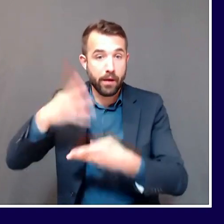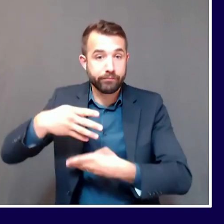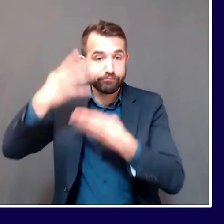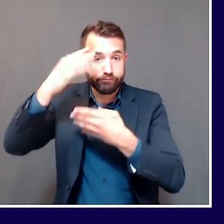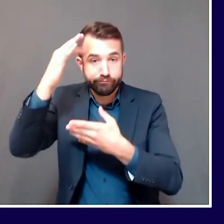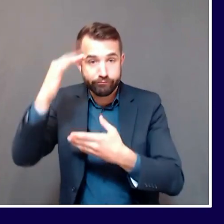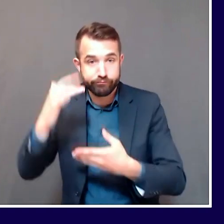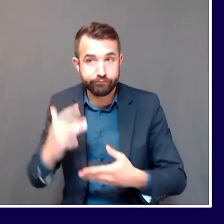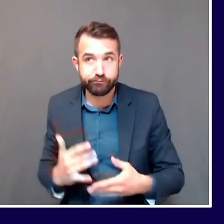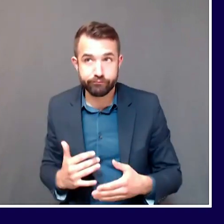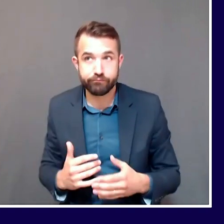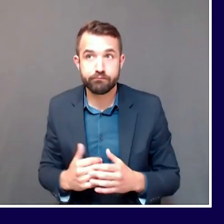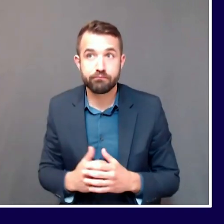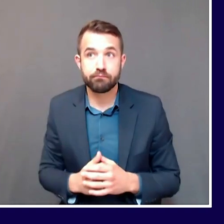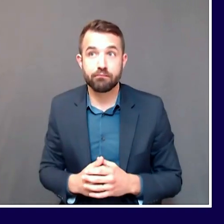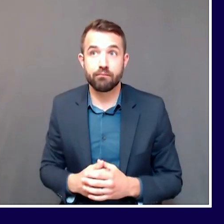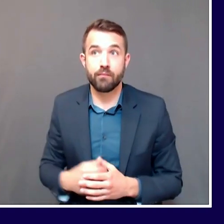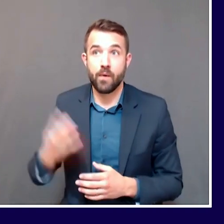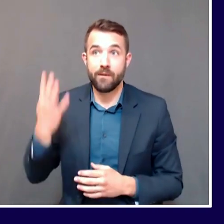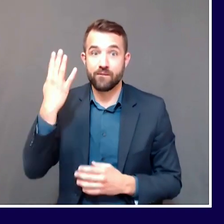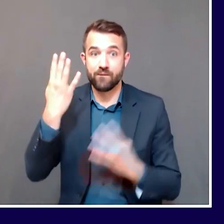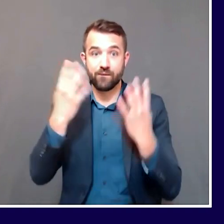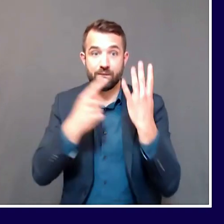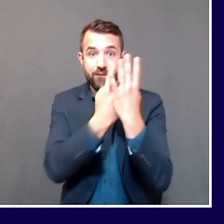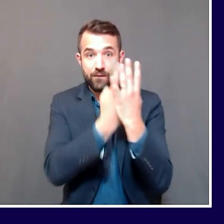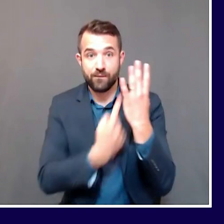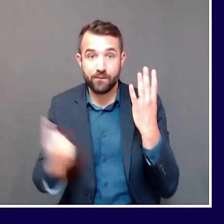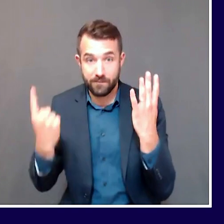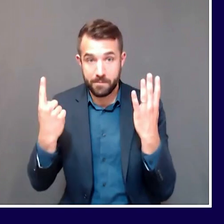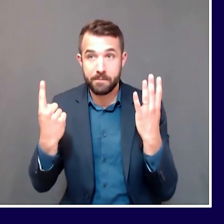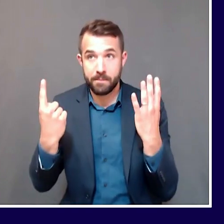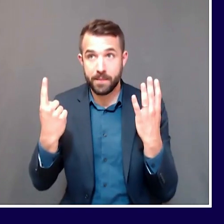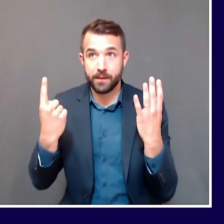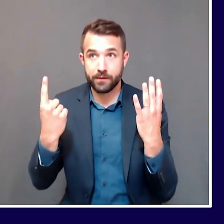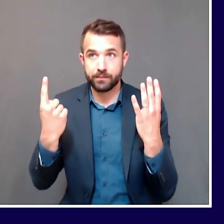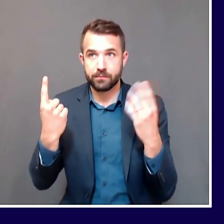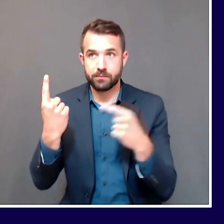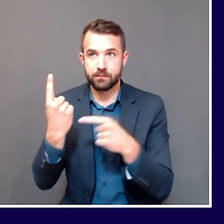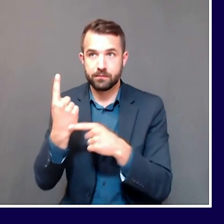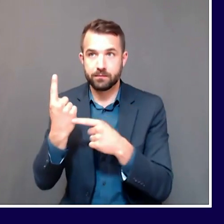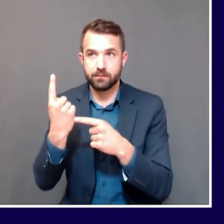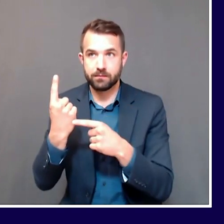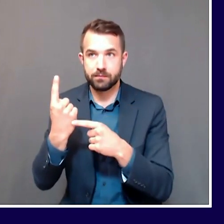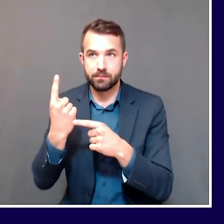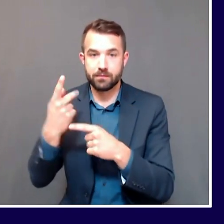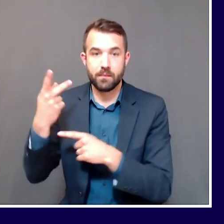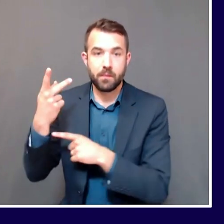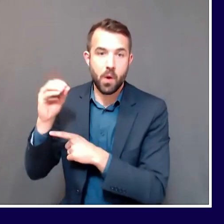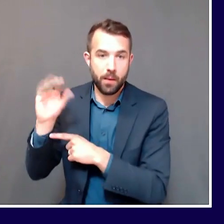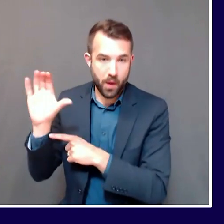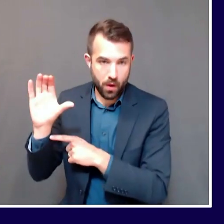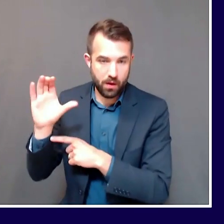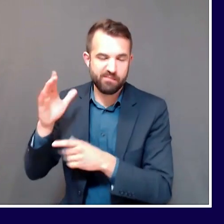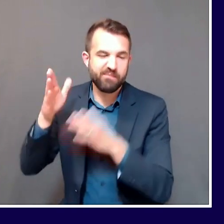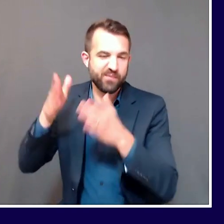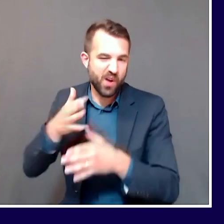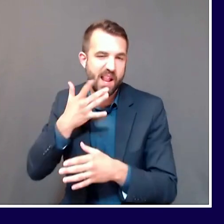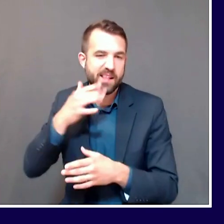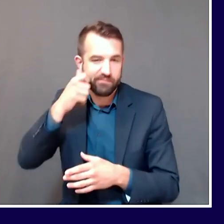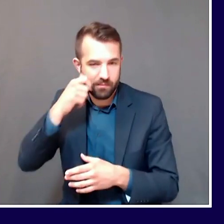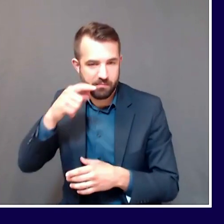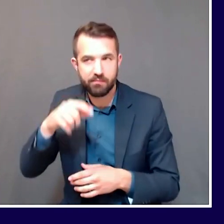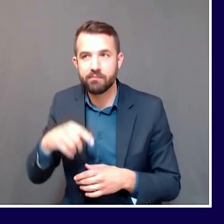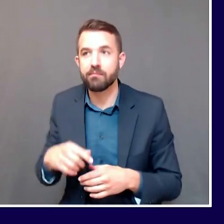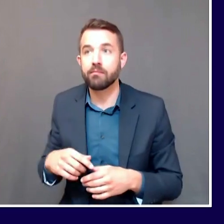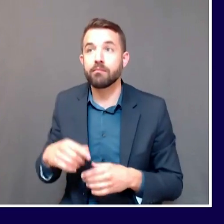1 in 4 people who have COVID-19 in Maine is a person of color, even though only 1 in 20 Mainers is a person of color.